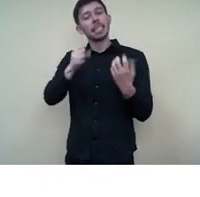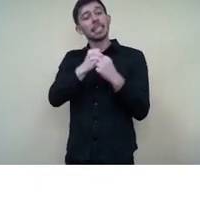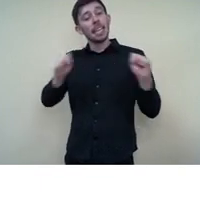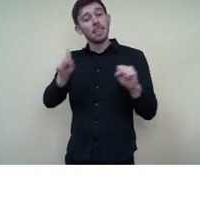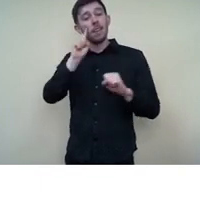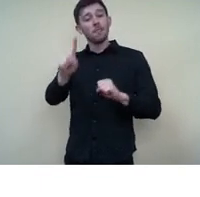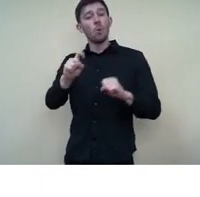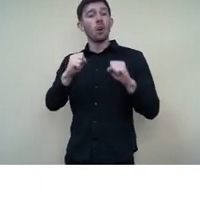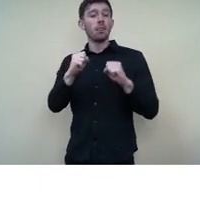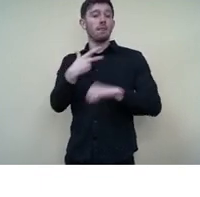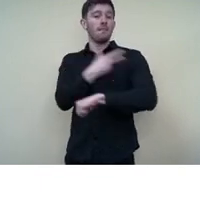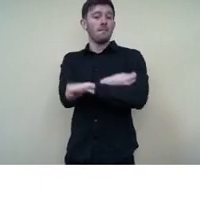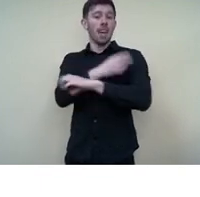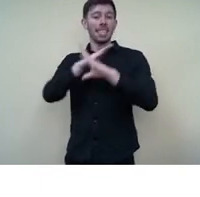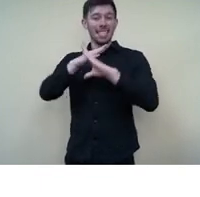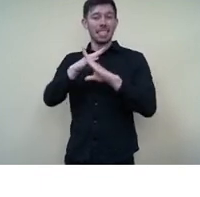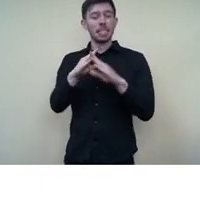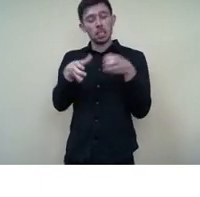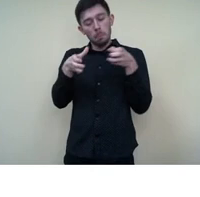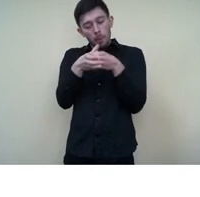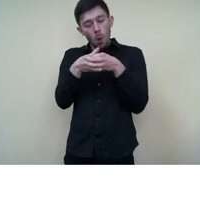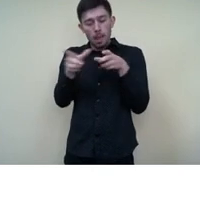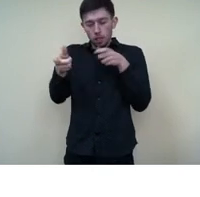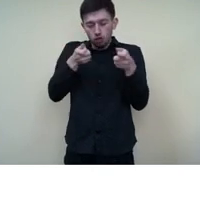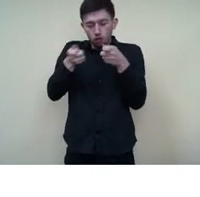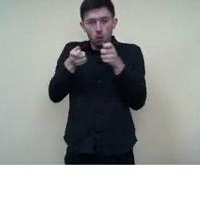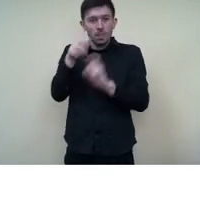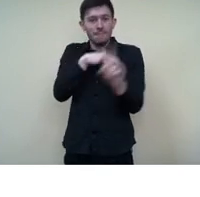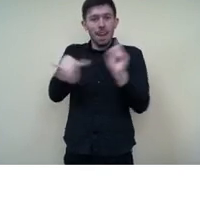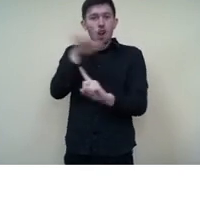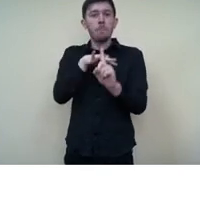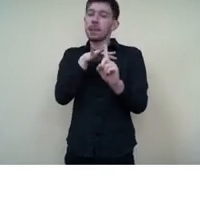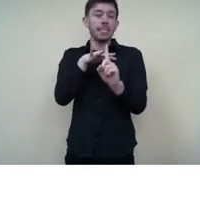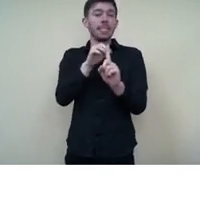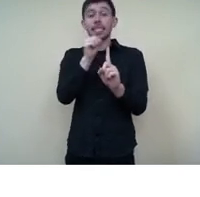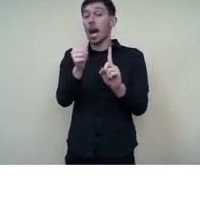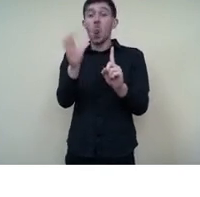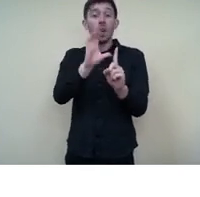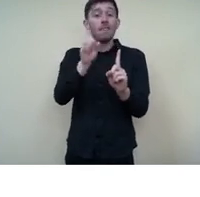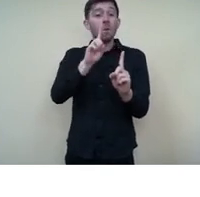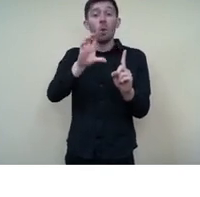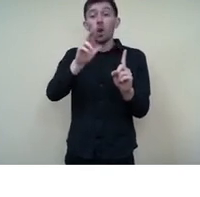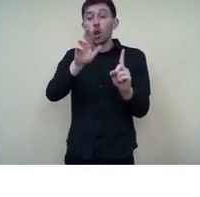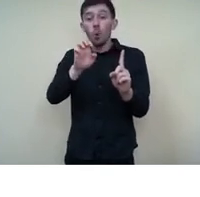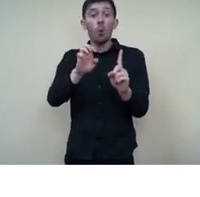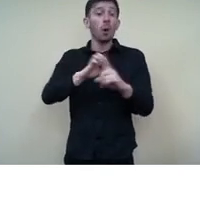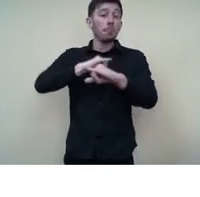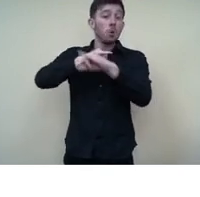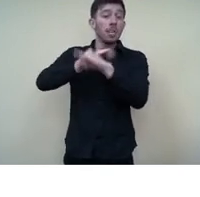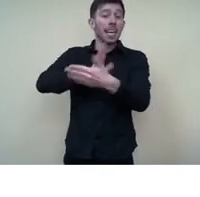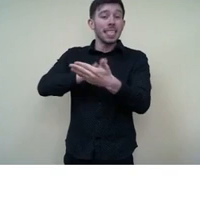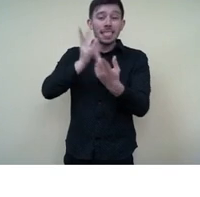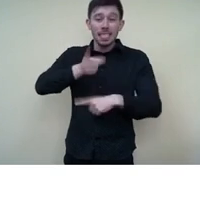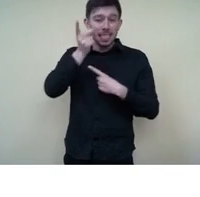the vaccine in a very small controlled environment. They're not even asking if it cures or provides immunity against the disease